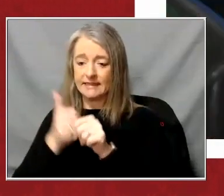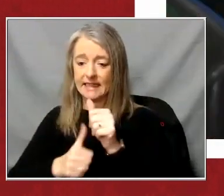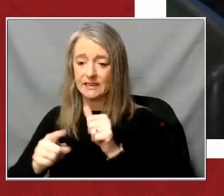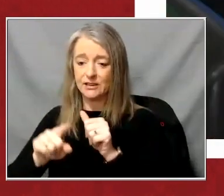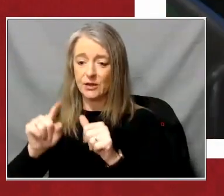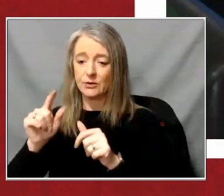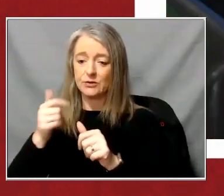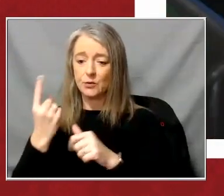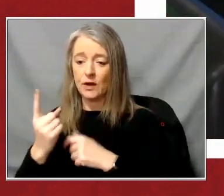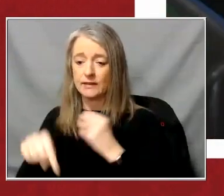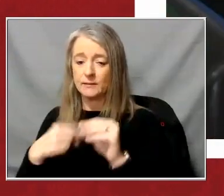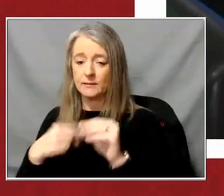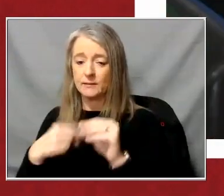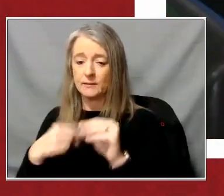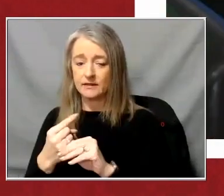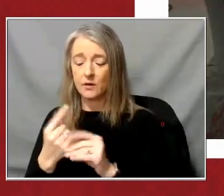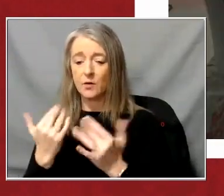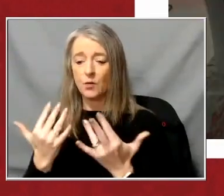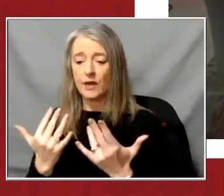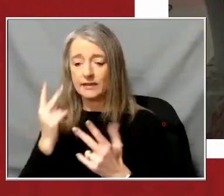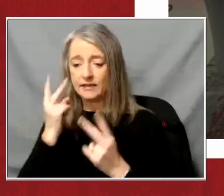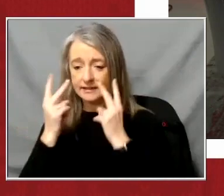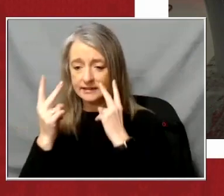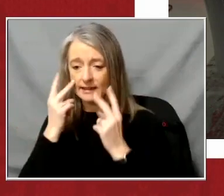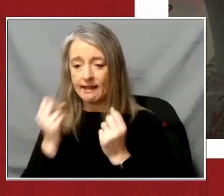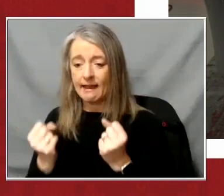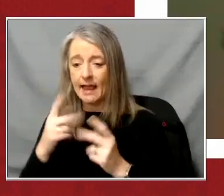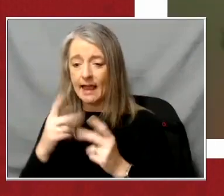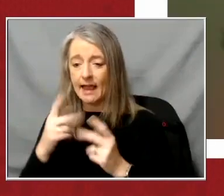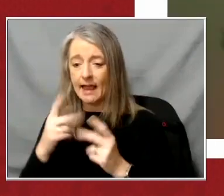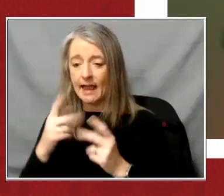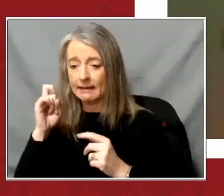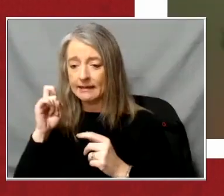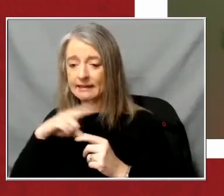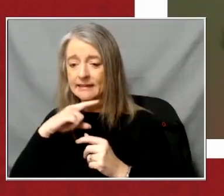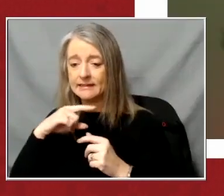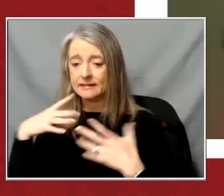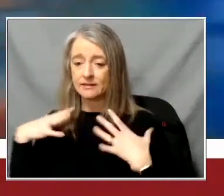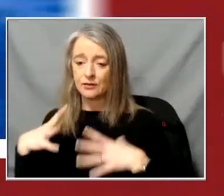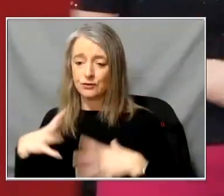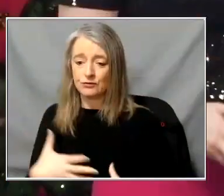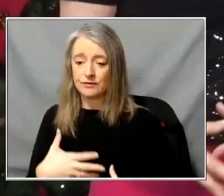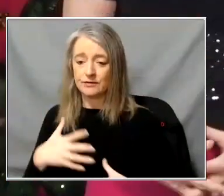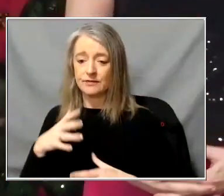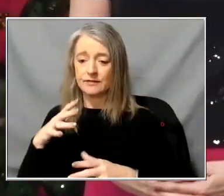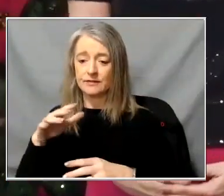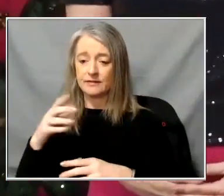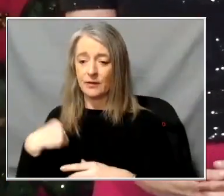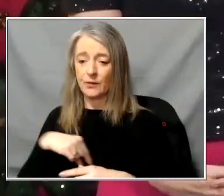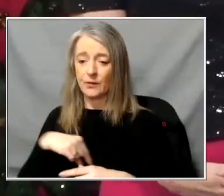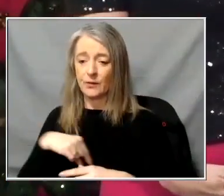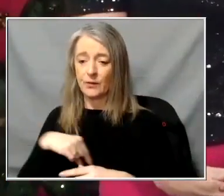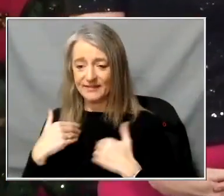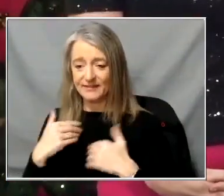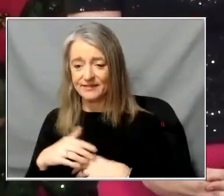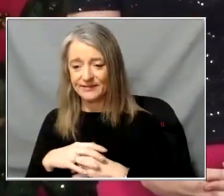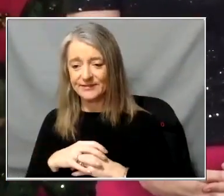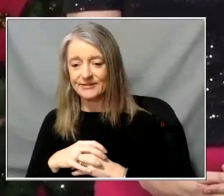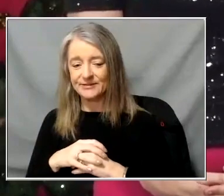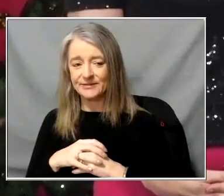supposed to, and it gets overfull, and that makes people uncomfortable. People can have cholecystitis, which often has gallstones, but doesn't necessarily